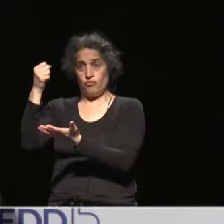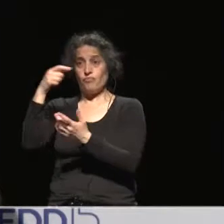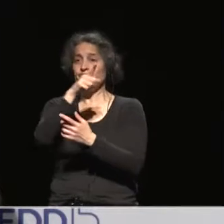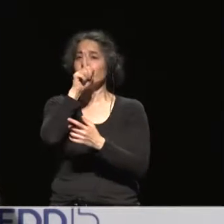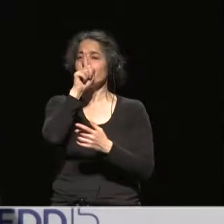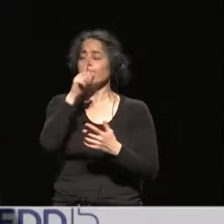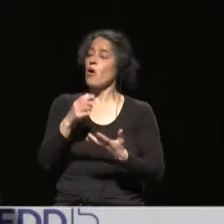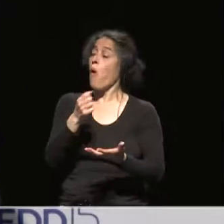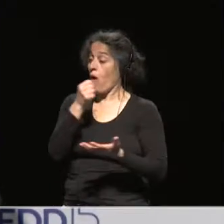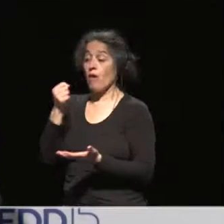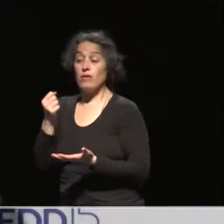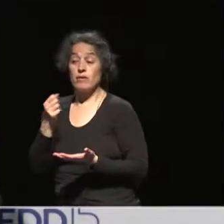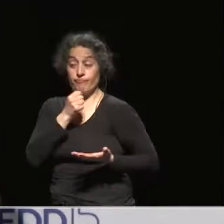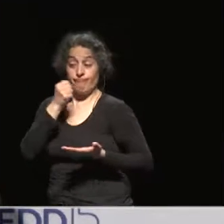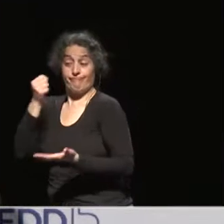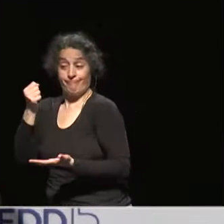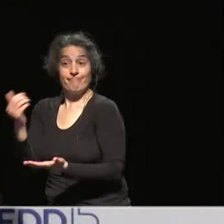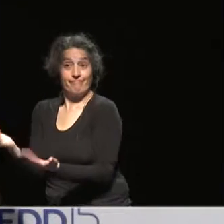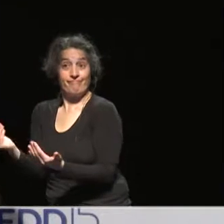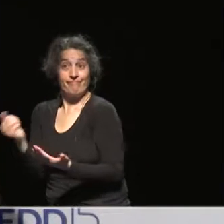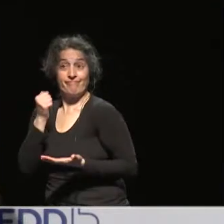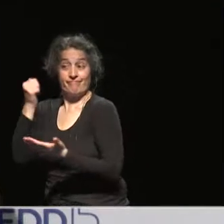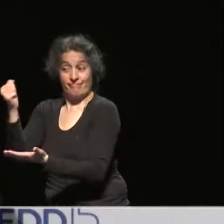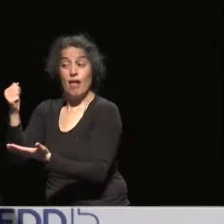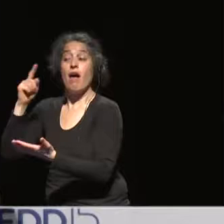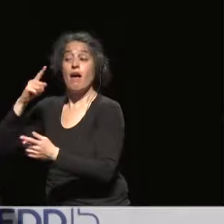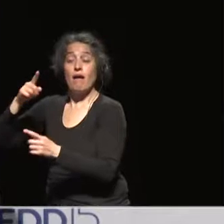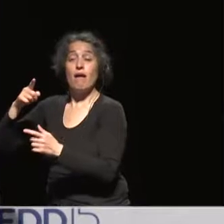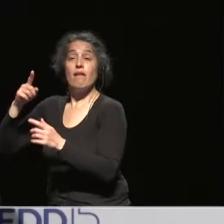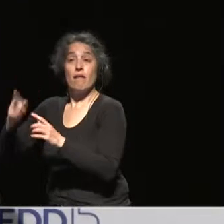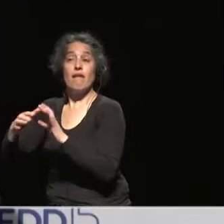passive corrupting factors.